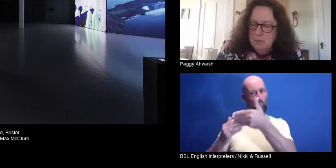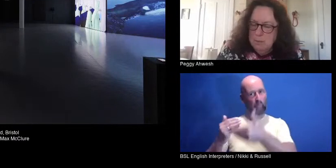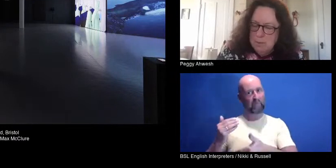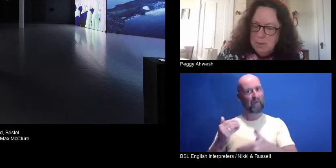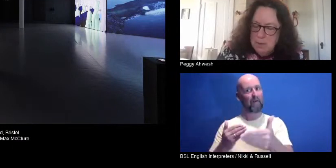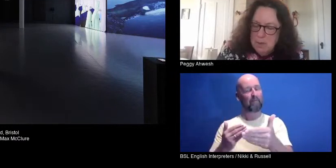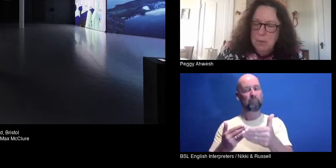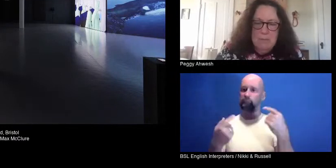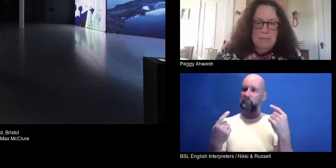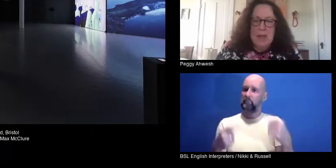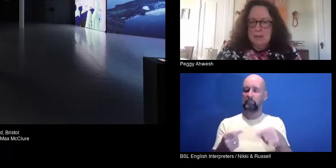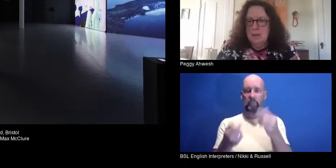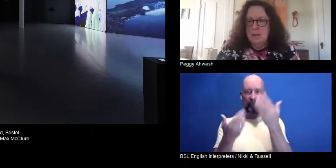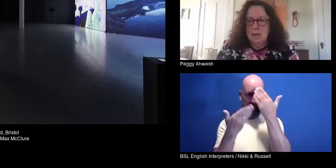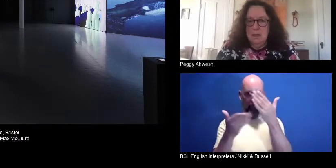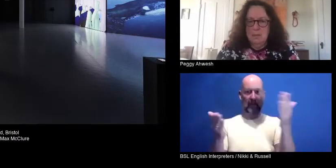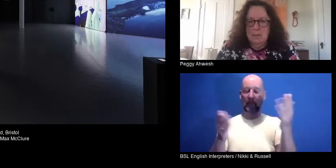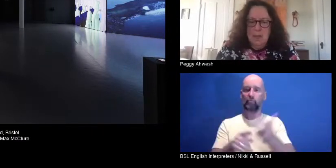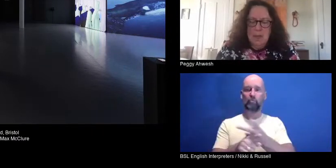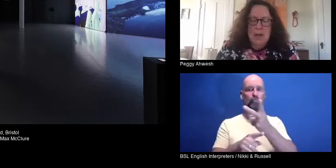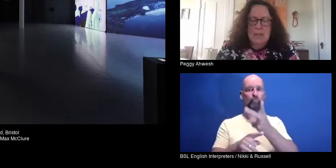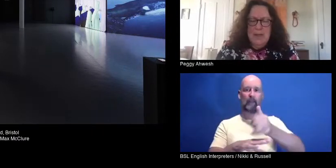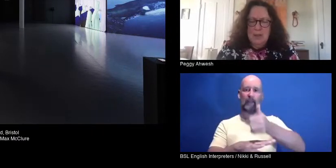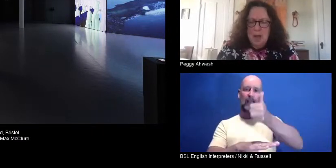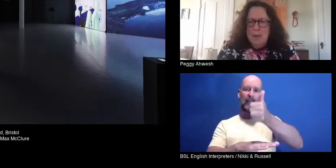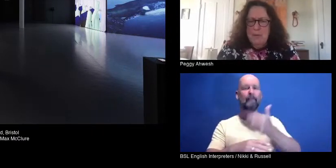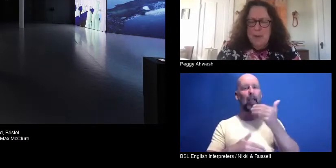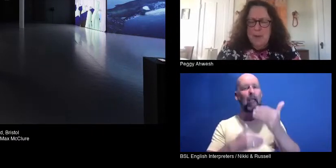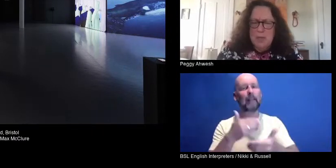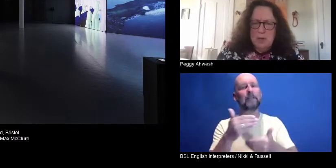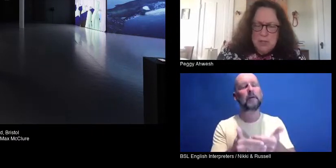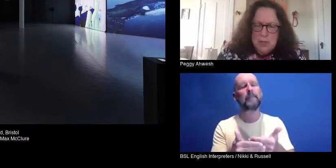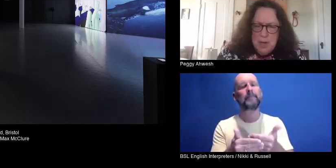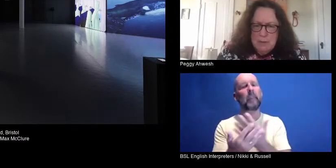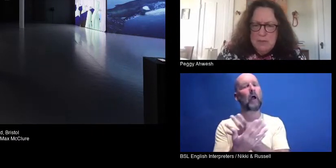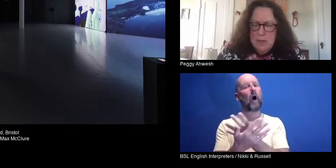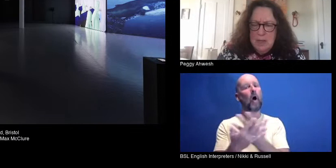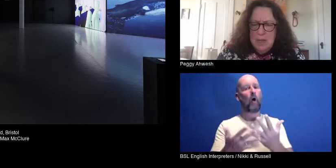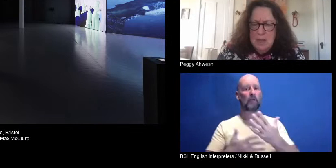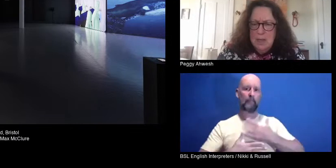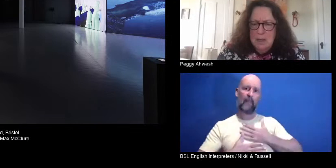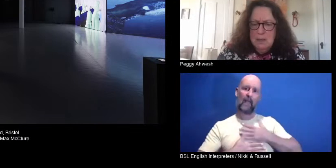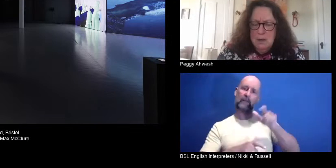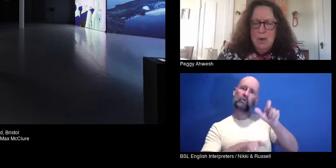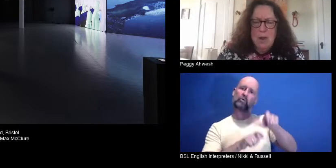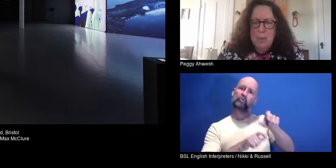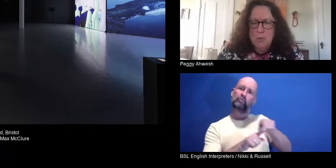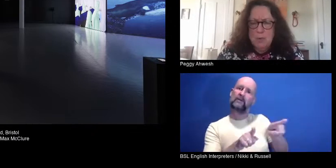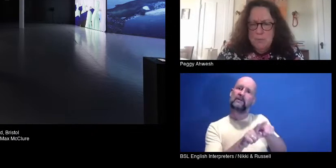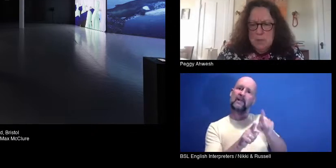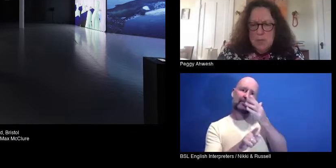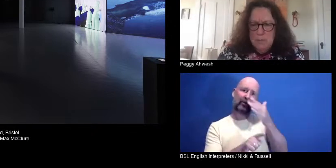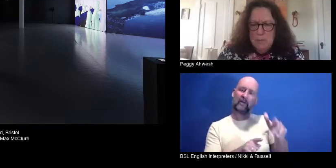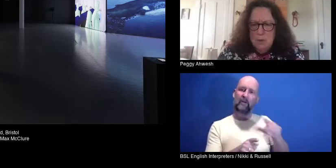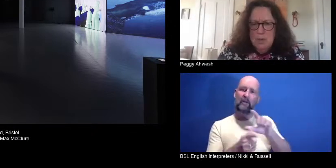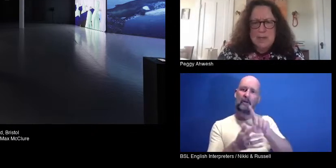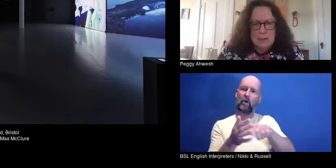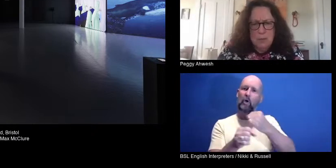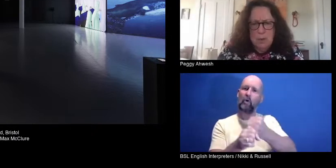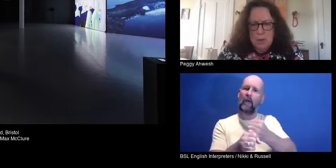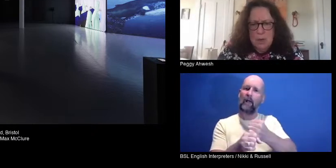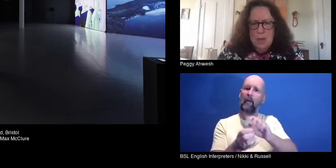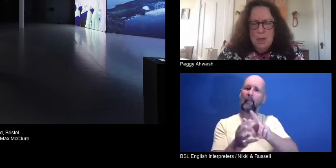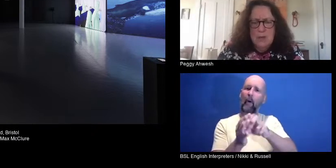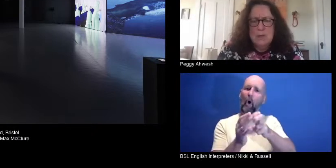to reinvent. And I think a lot of people of my generation kind of did that, like Craig Baldwin, for example, or